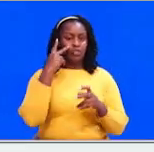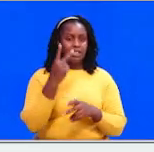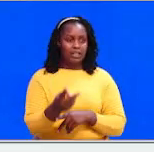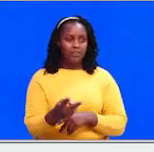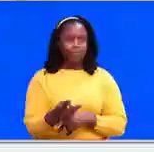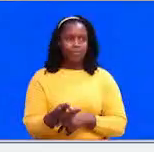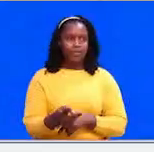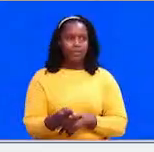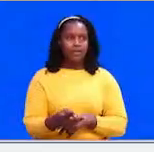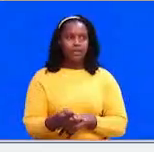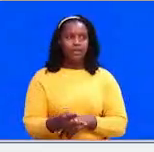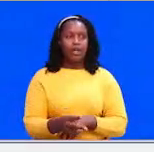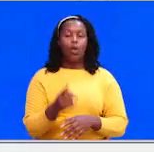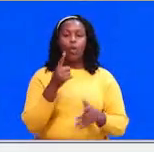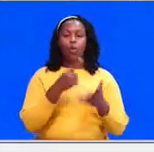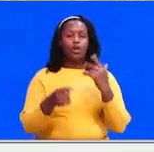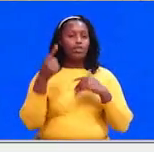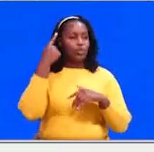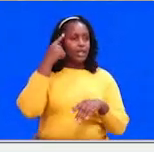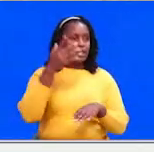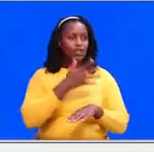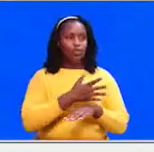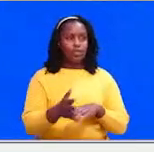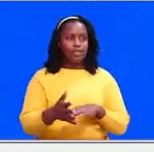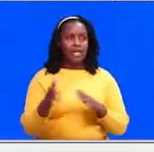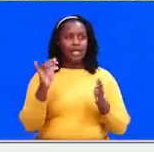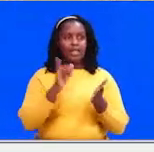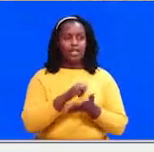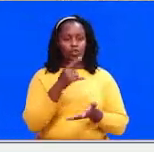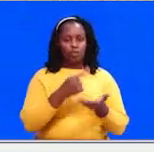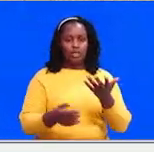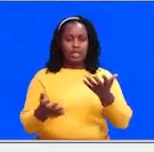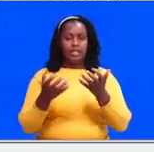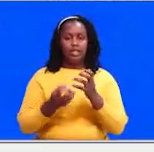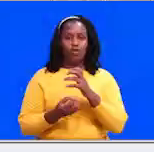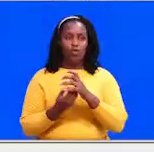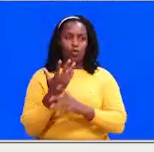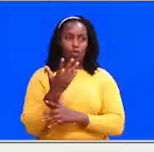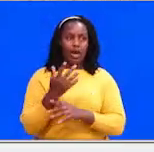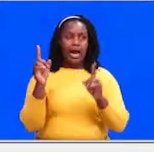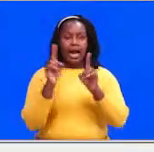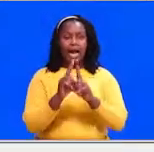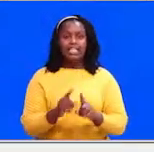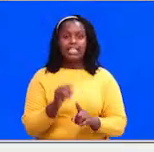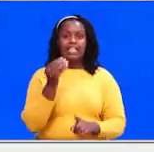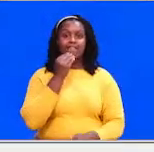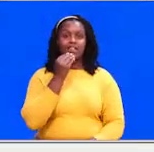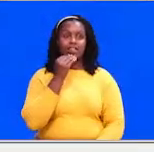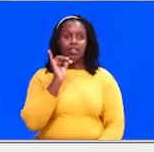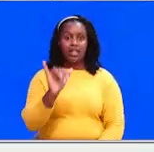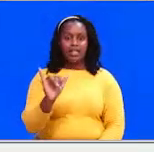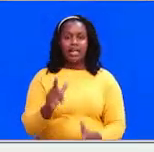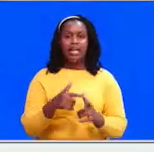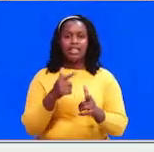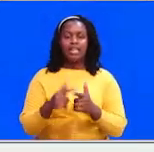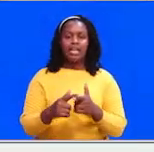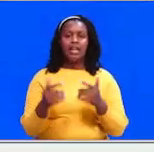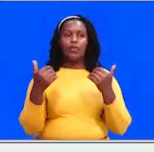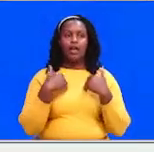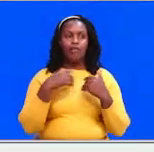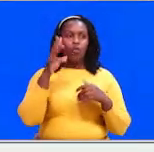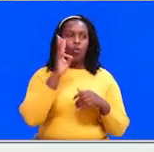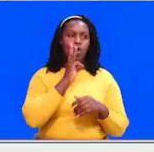the fecal matter that we think is waste is actually the what they need to grow. So as they feed on it, they generate water